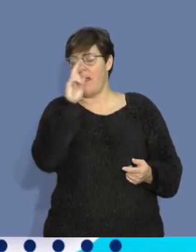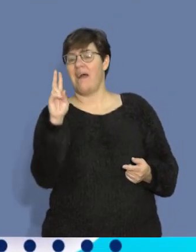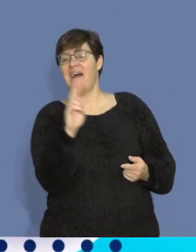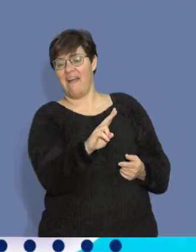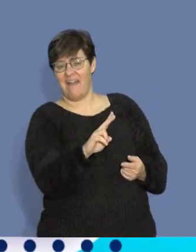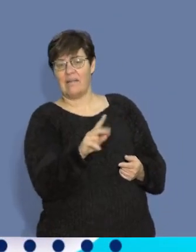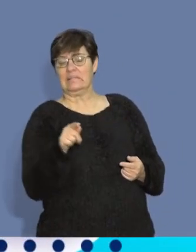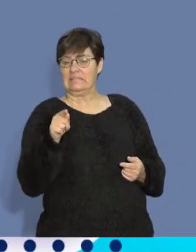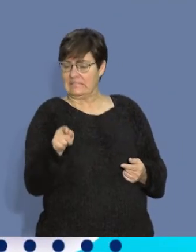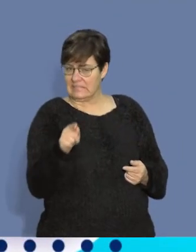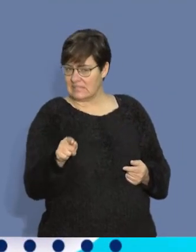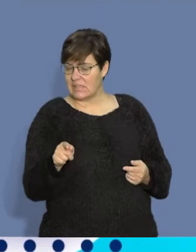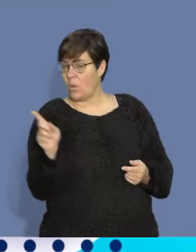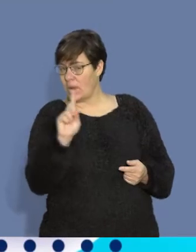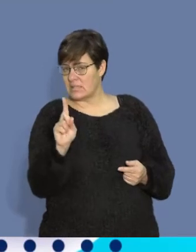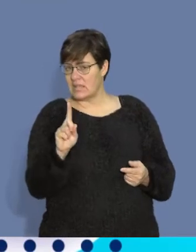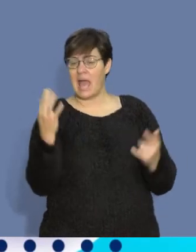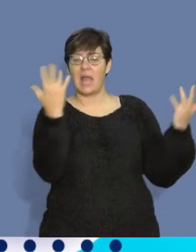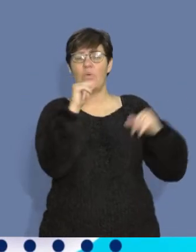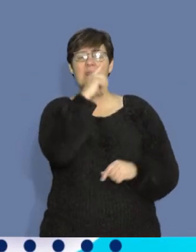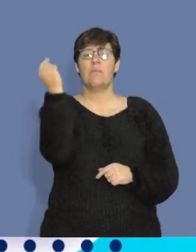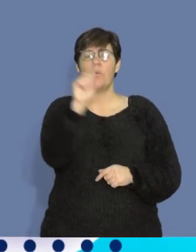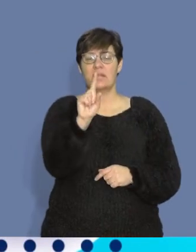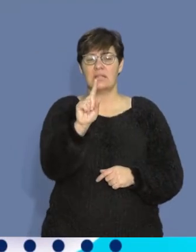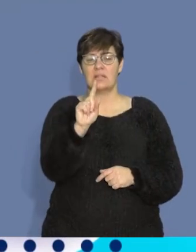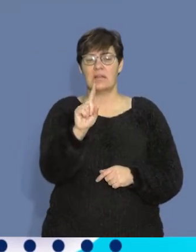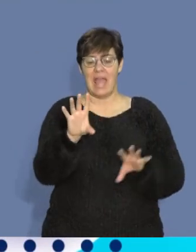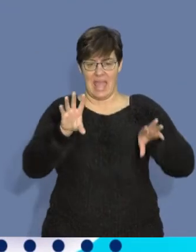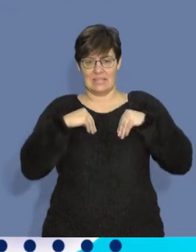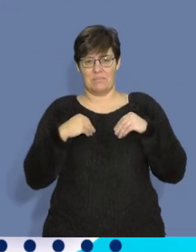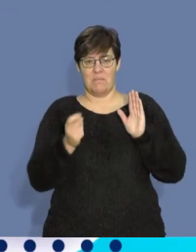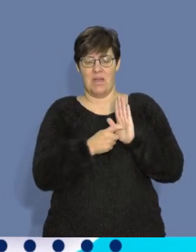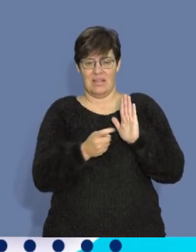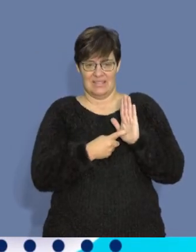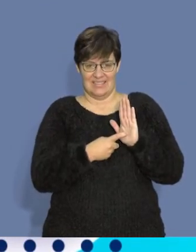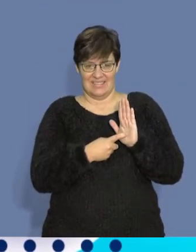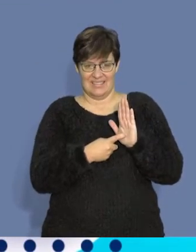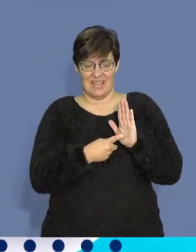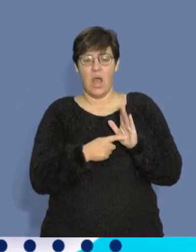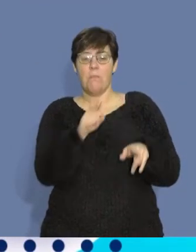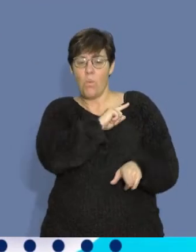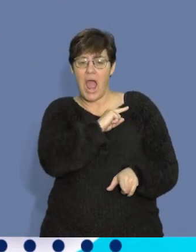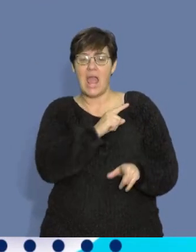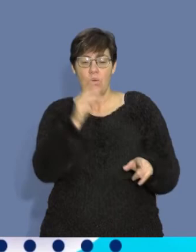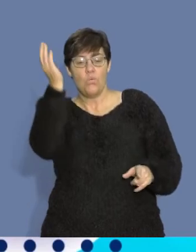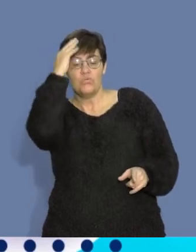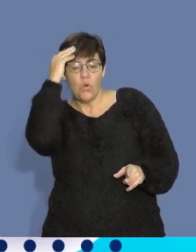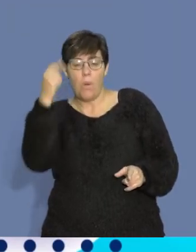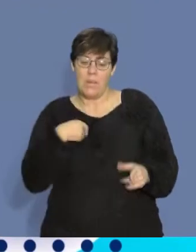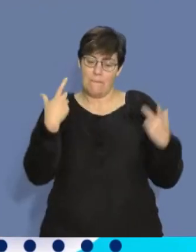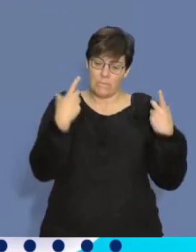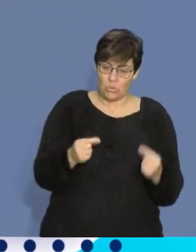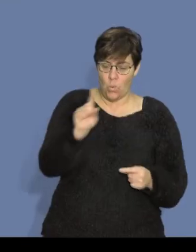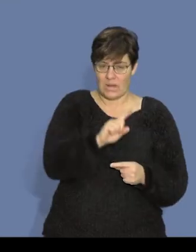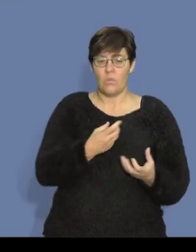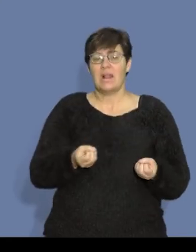will notice that this is what we call in accounting an accepted mark, a method mark. So these would